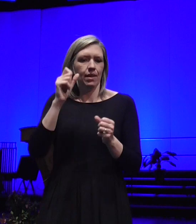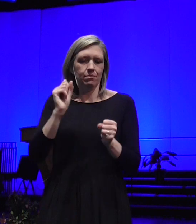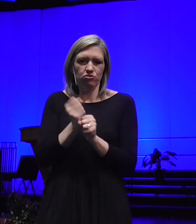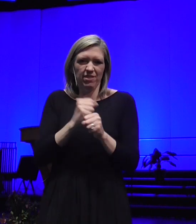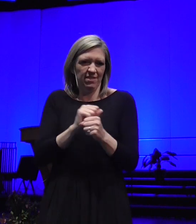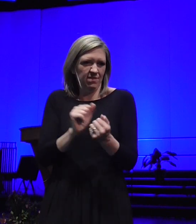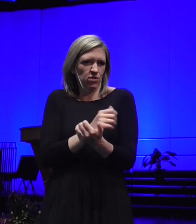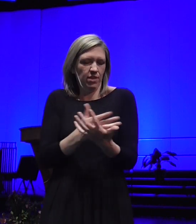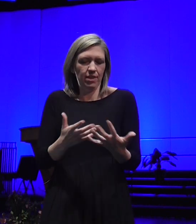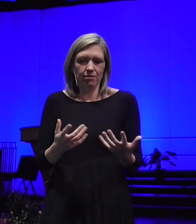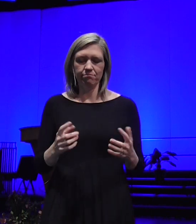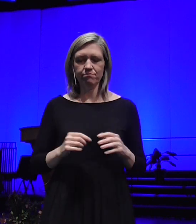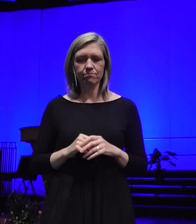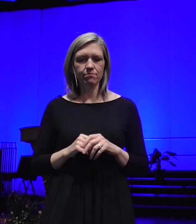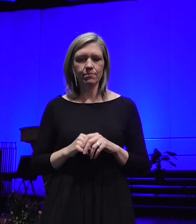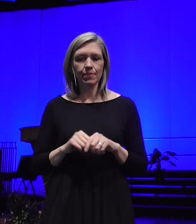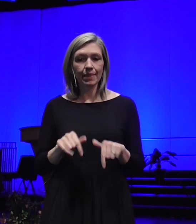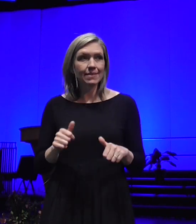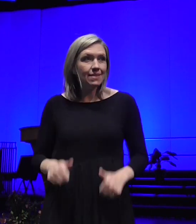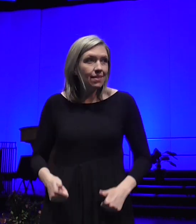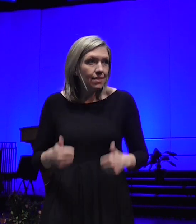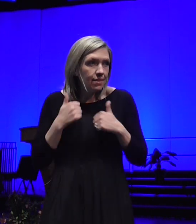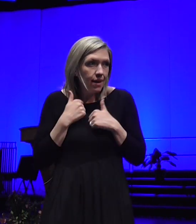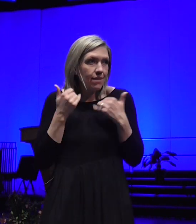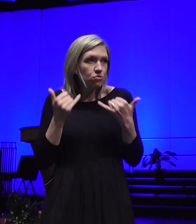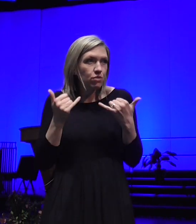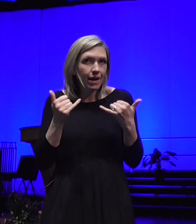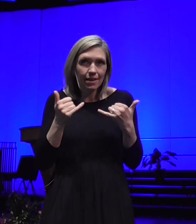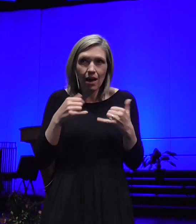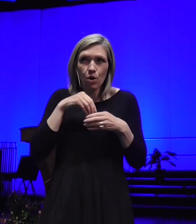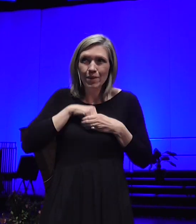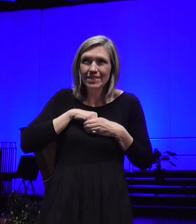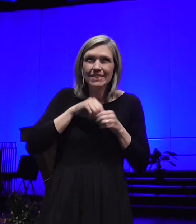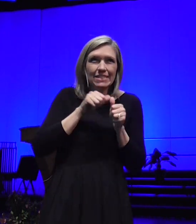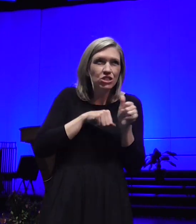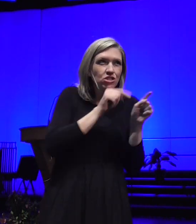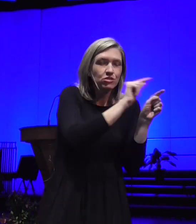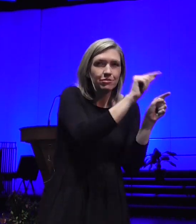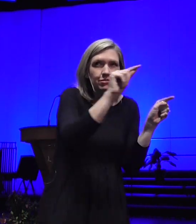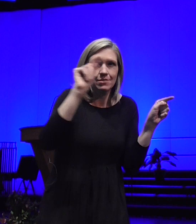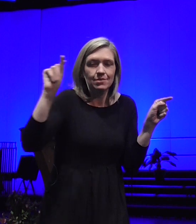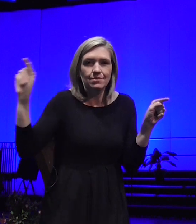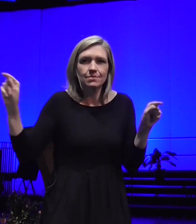being, and that is alive right now within each of us.